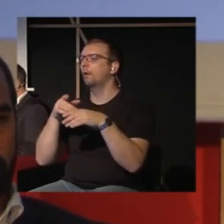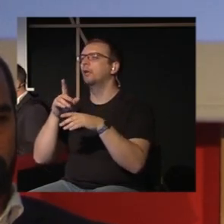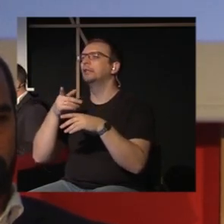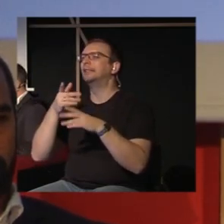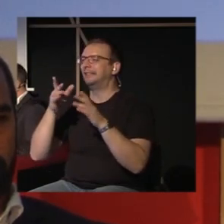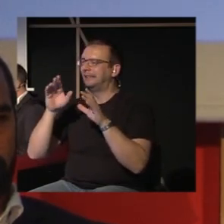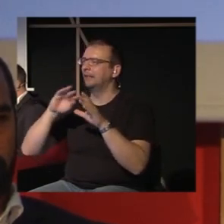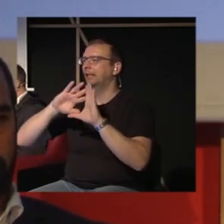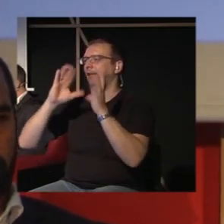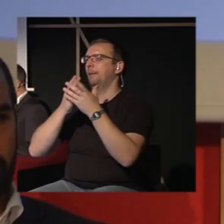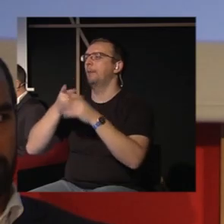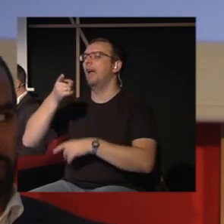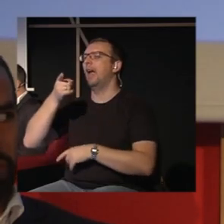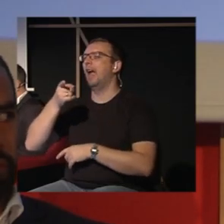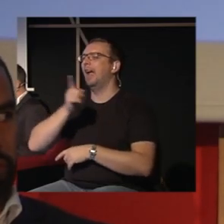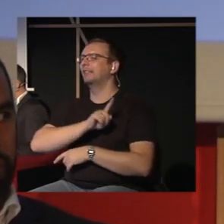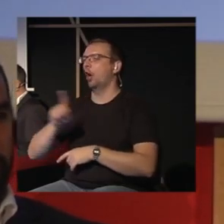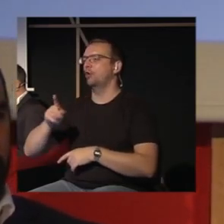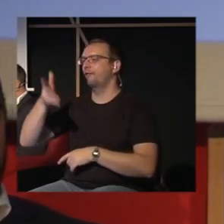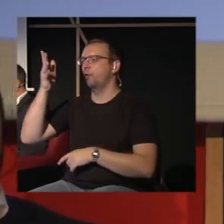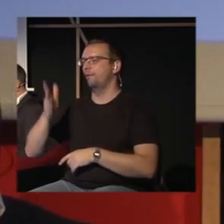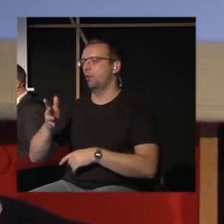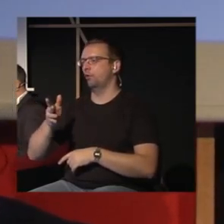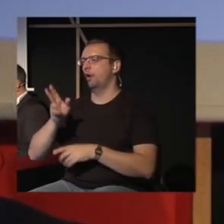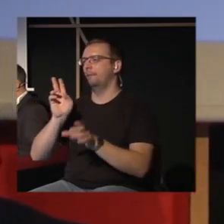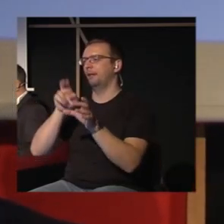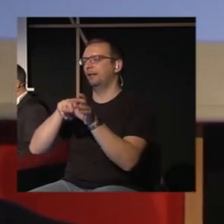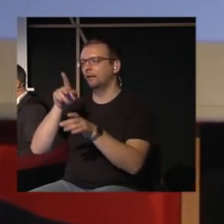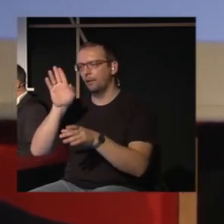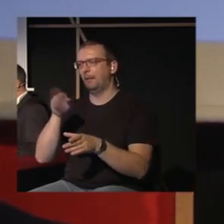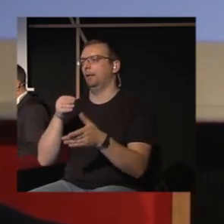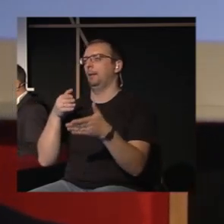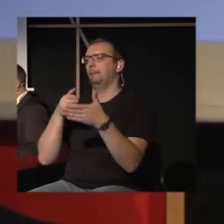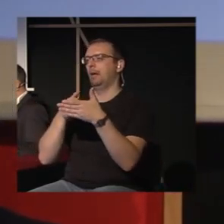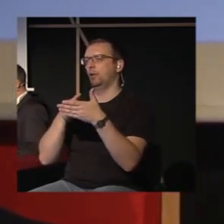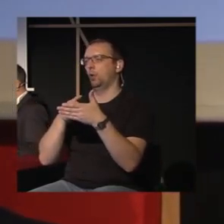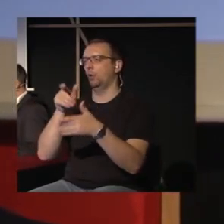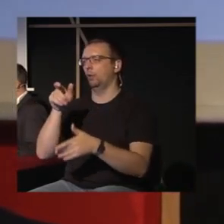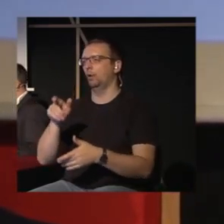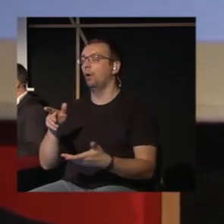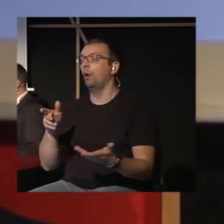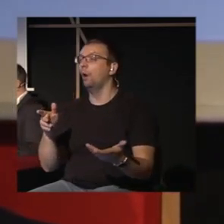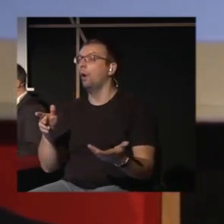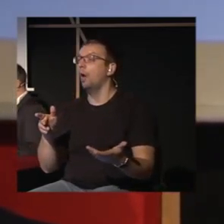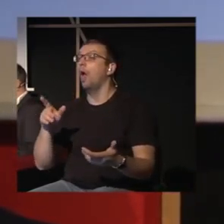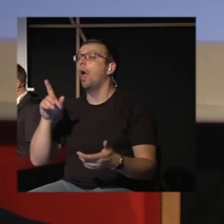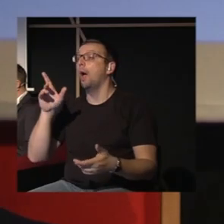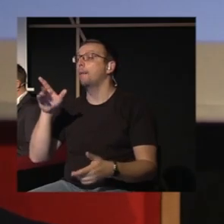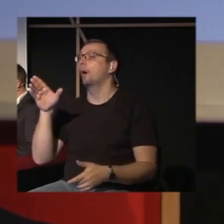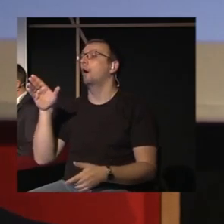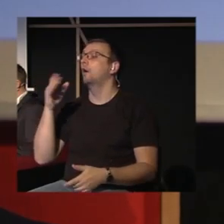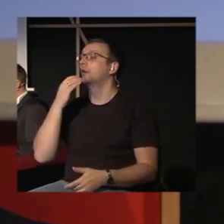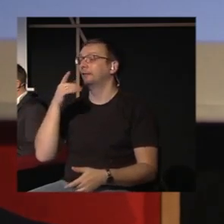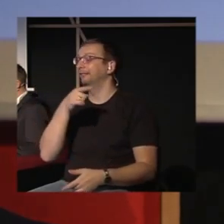Esto a mí personalmente me hace muy feliz, ¿no?, de ver que quizá nuestro trabajo se haya visto